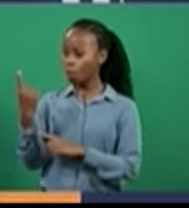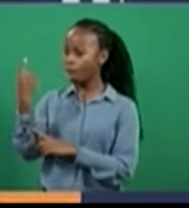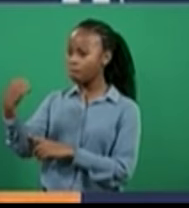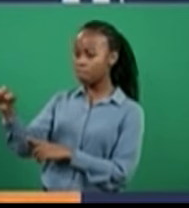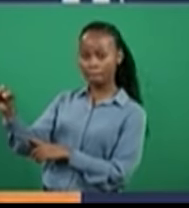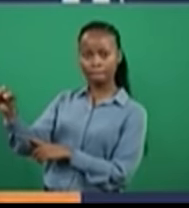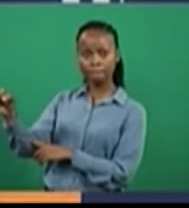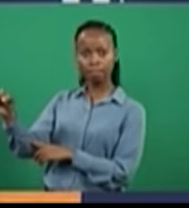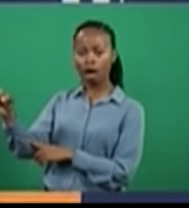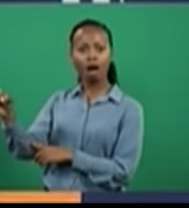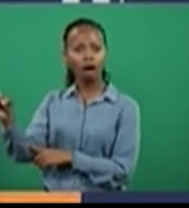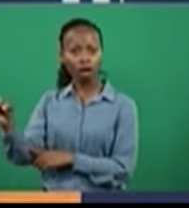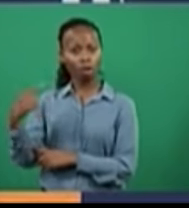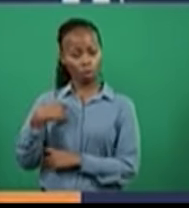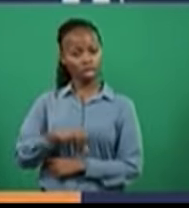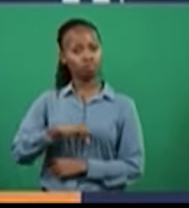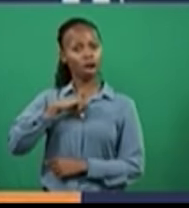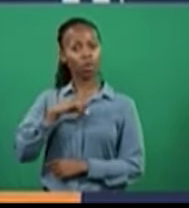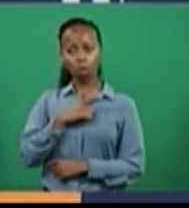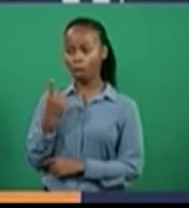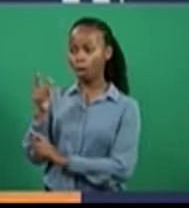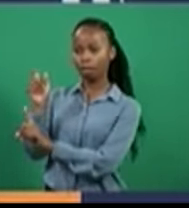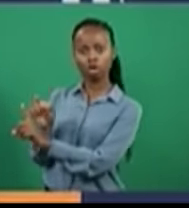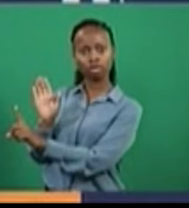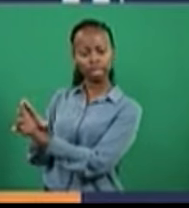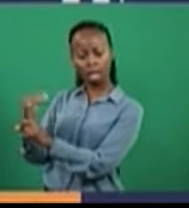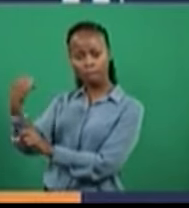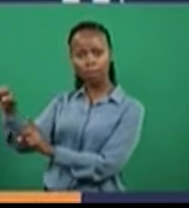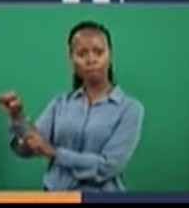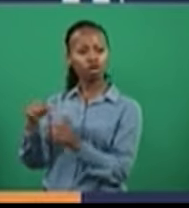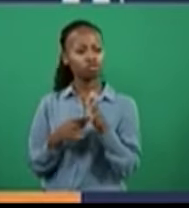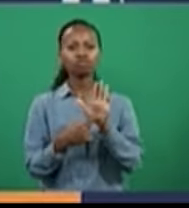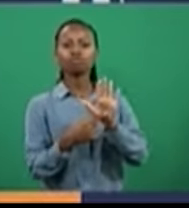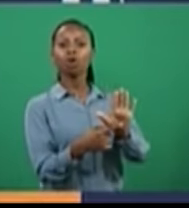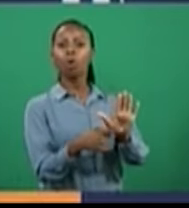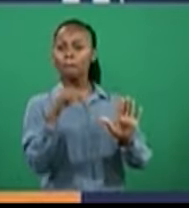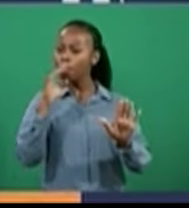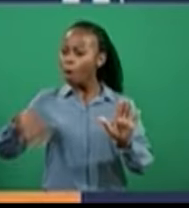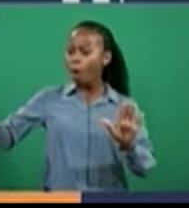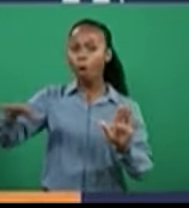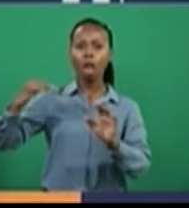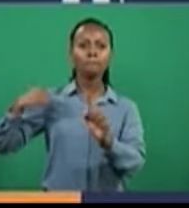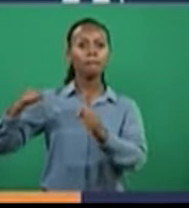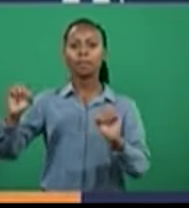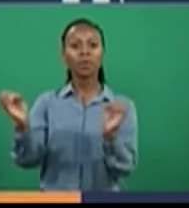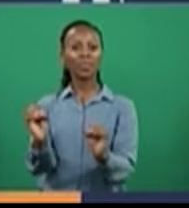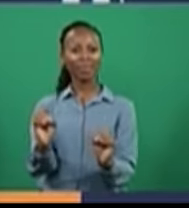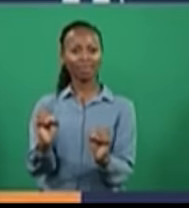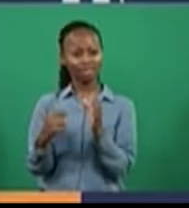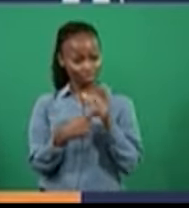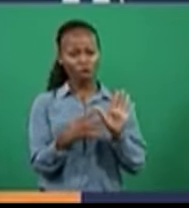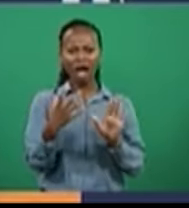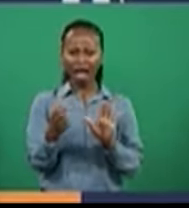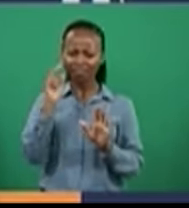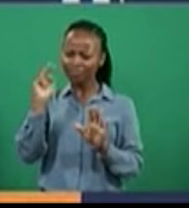were different views in the committee, because it shows you that there isn't groupthink in the committee, that there are different